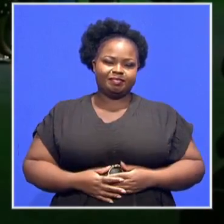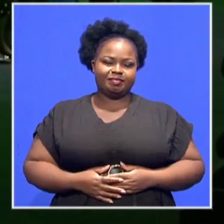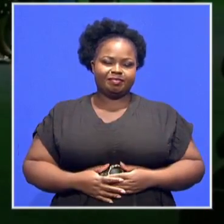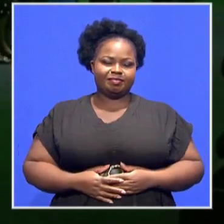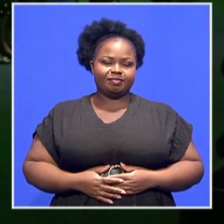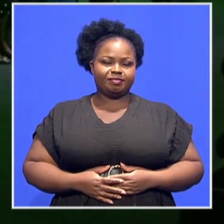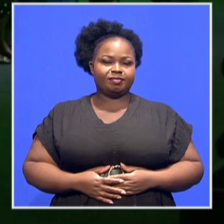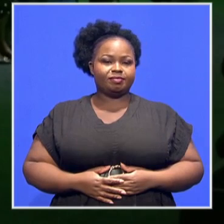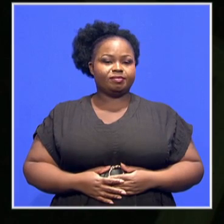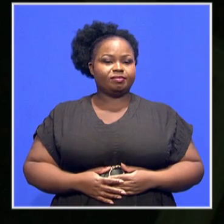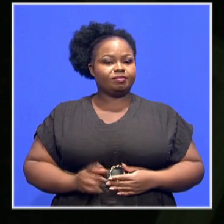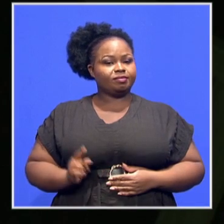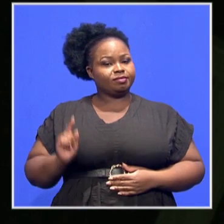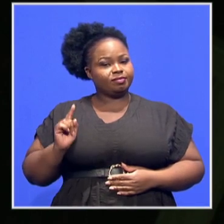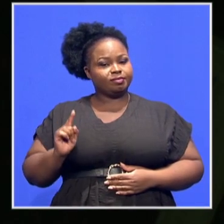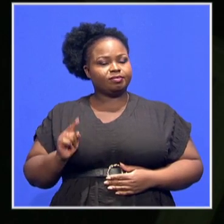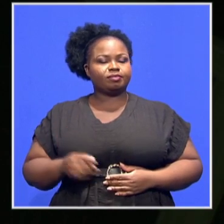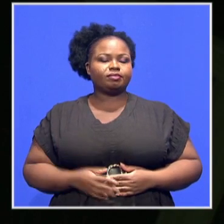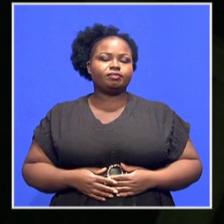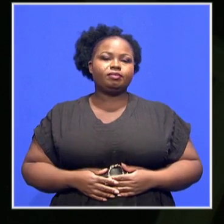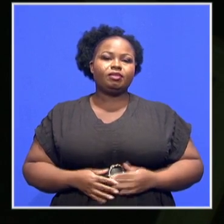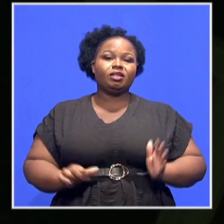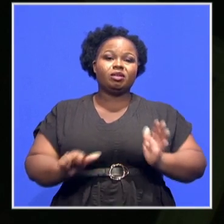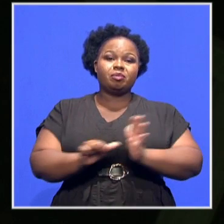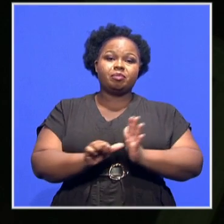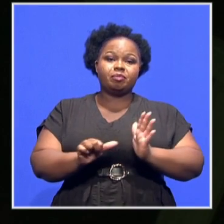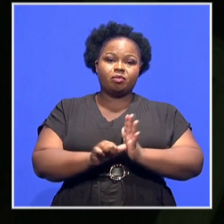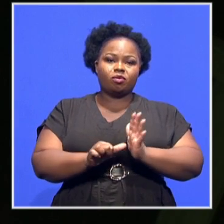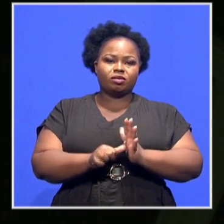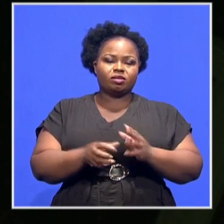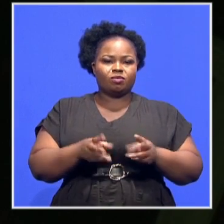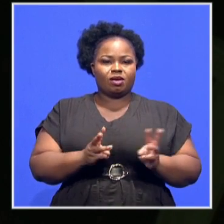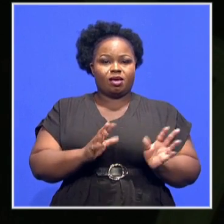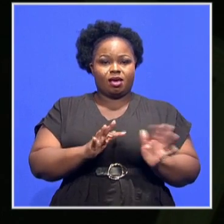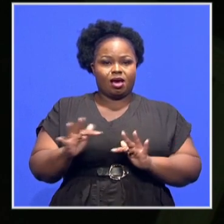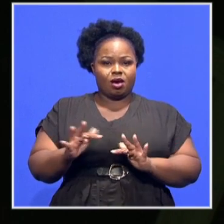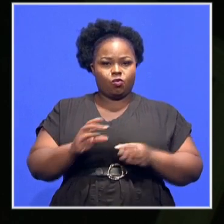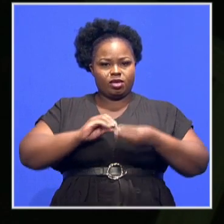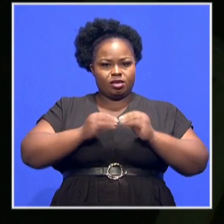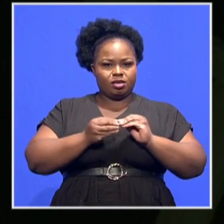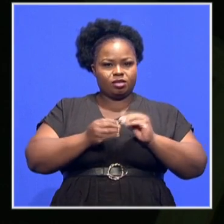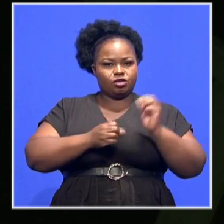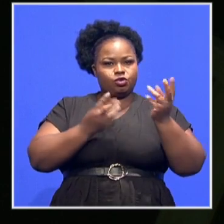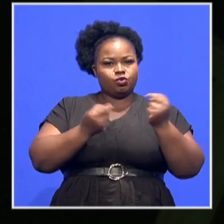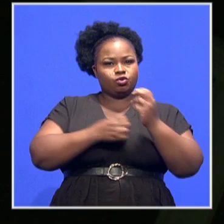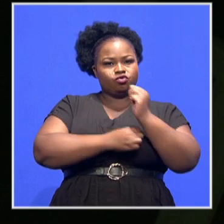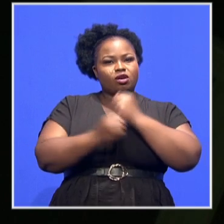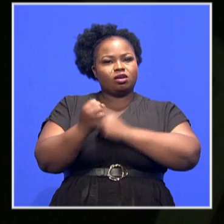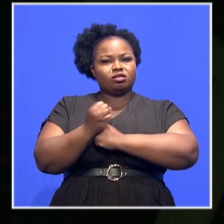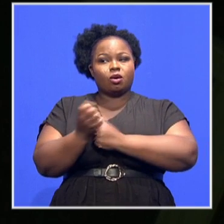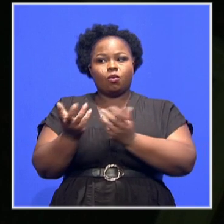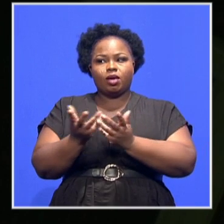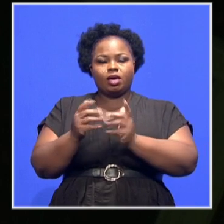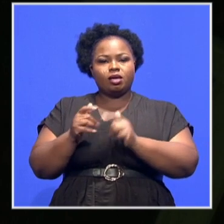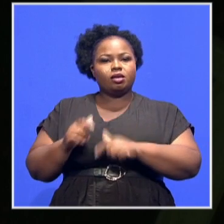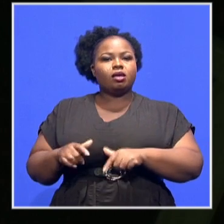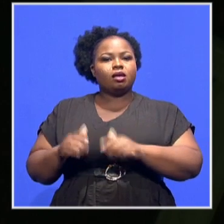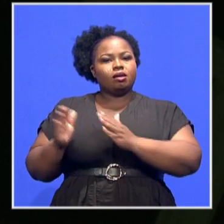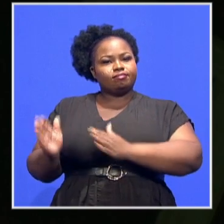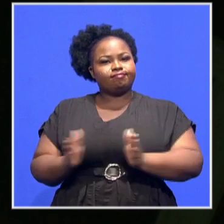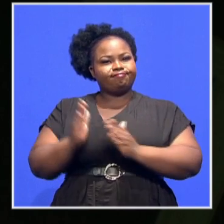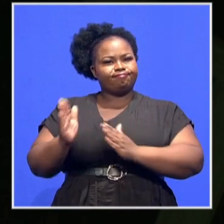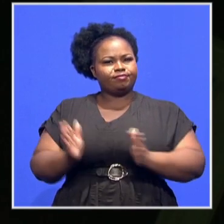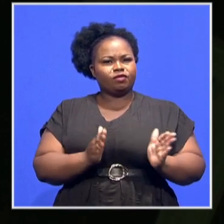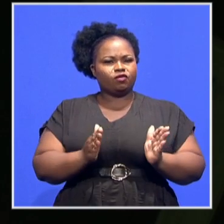Now, a critical area of reform is in logistics, which is a huge problem for the